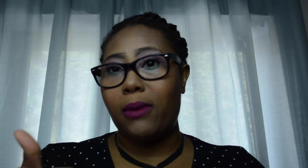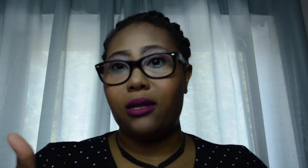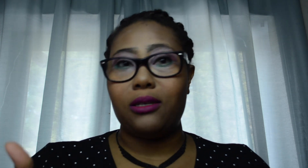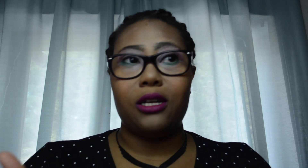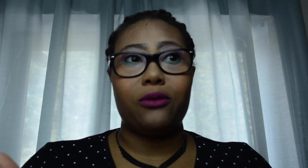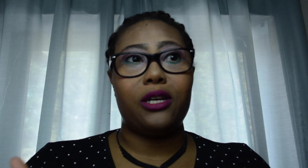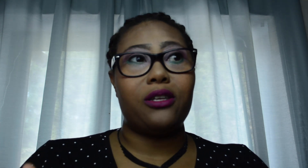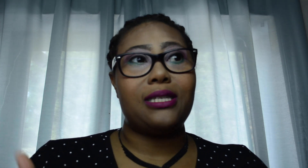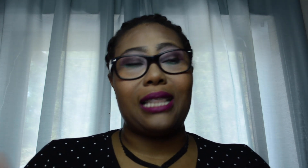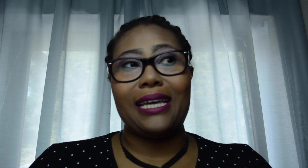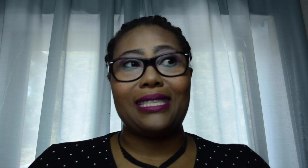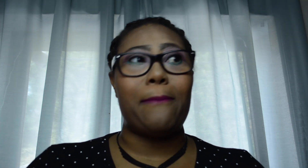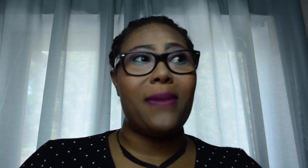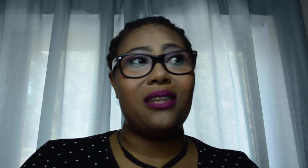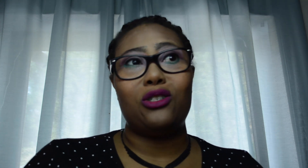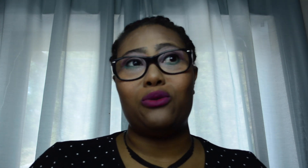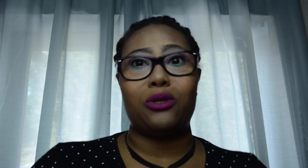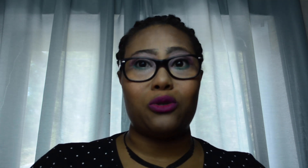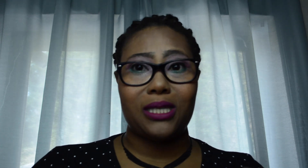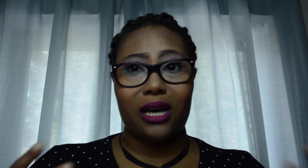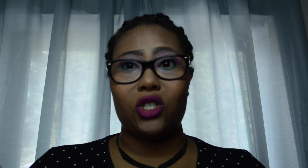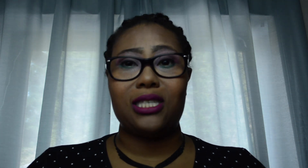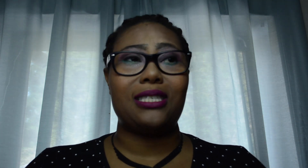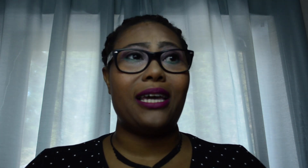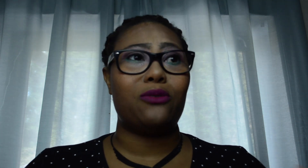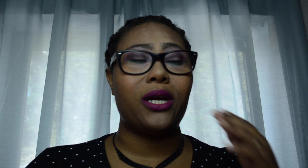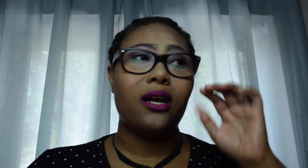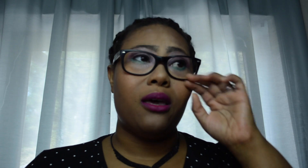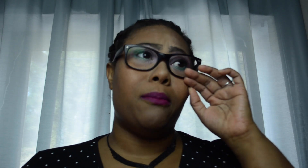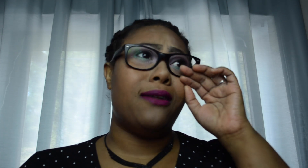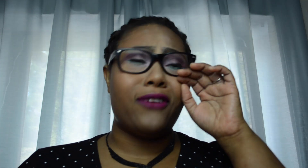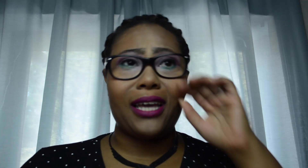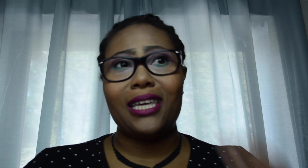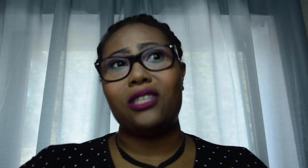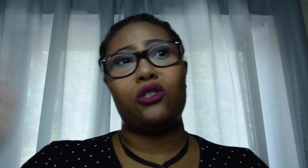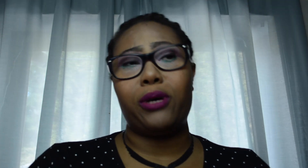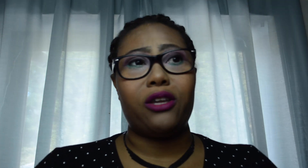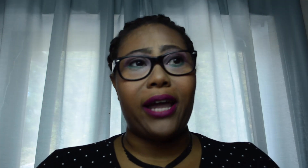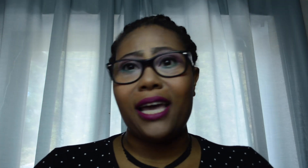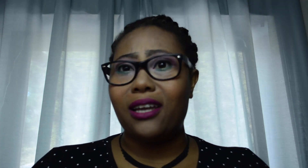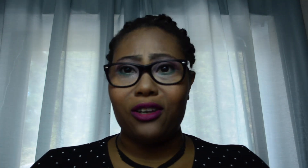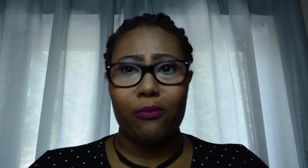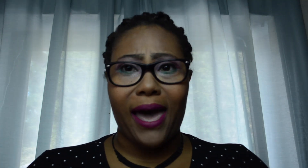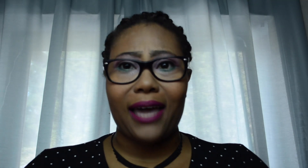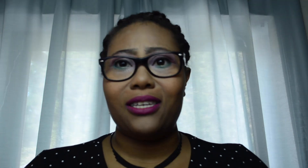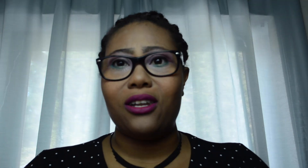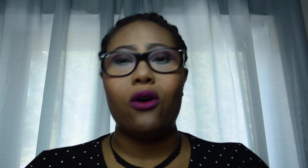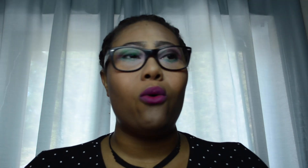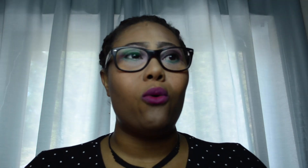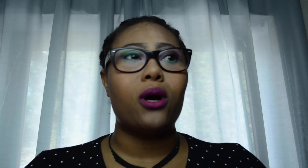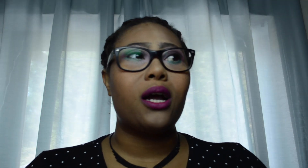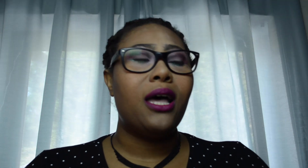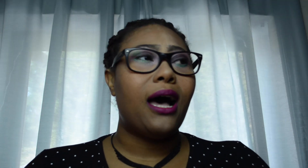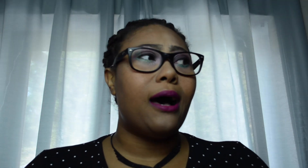It's women, you know, there are the slights that men do, those misogynistic slights where men feel like they can just put their hand on your back, you